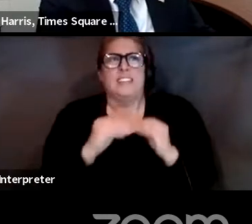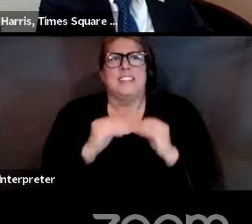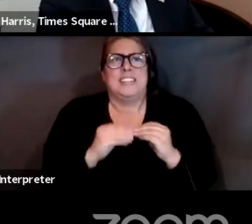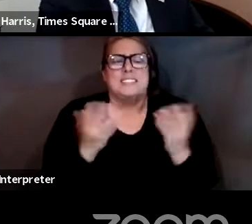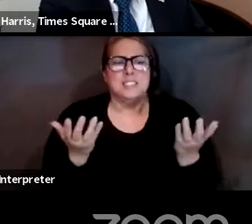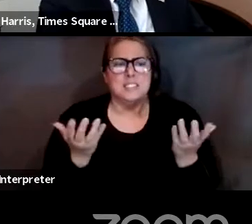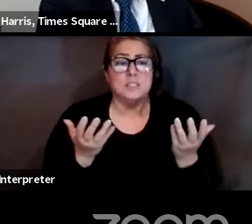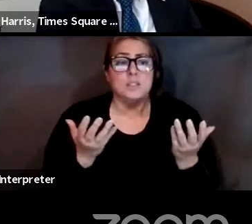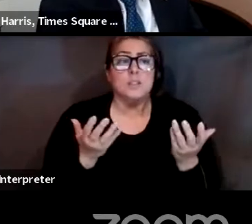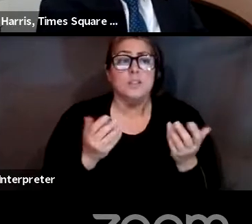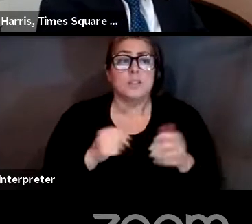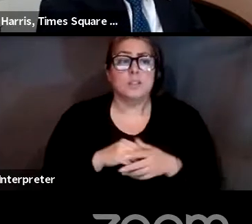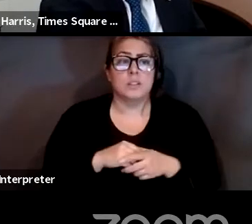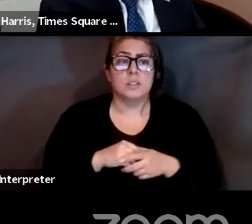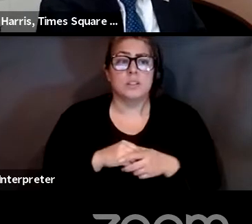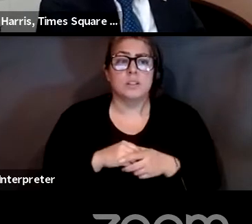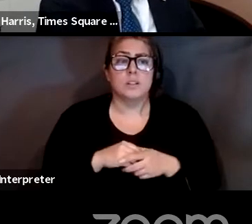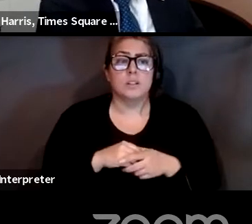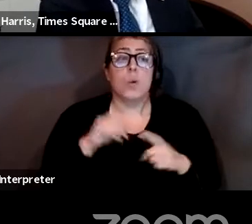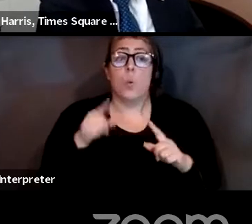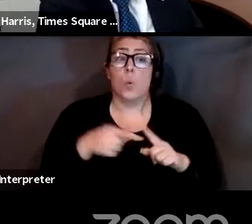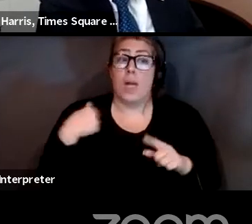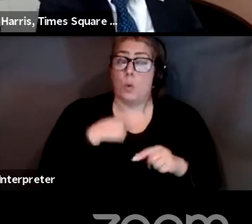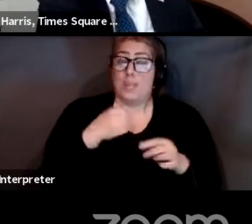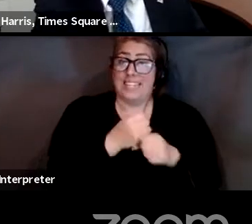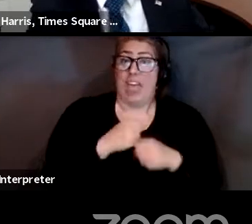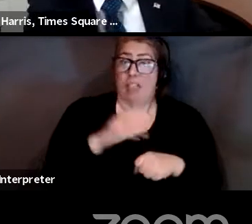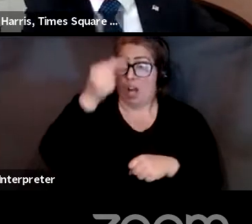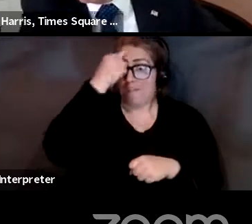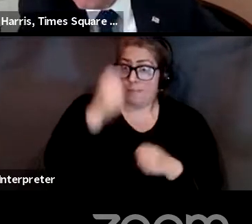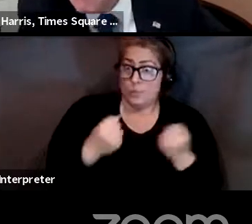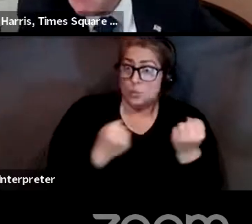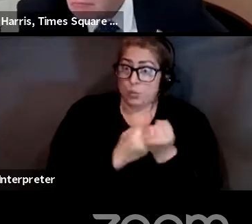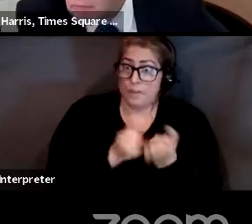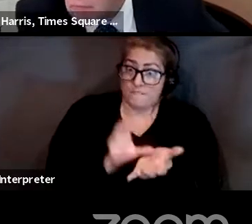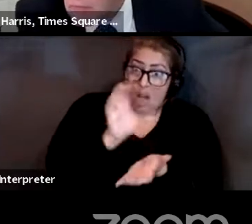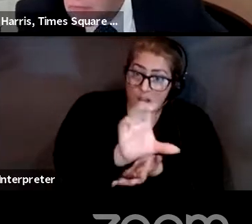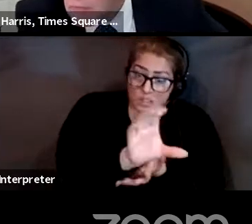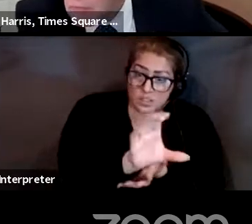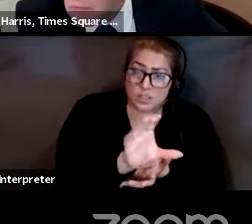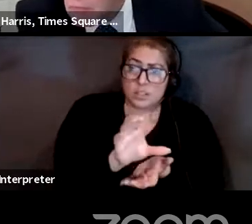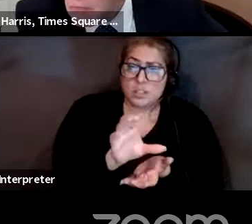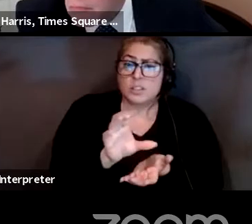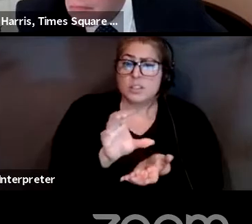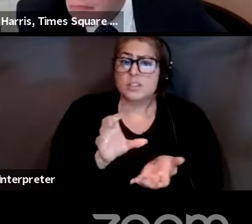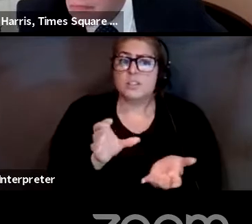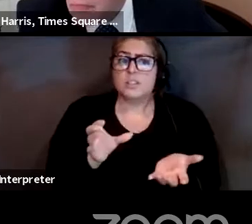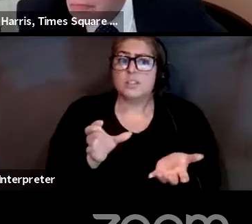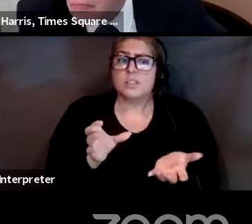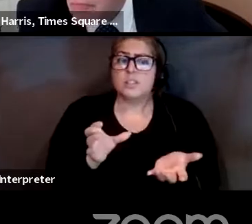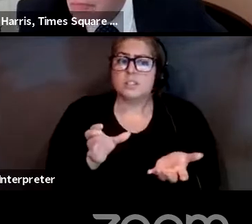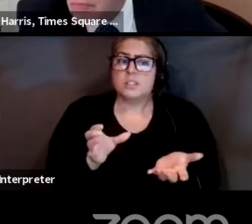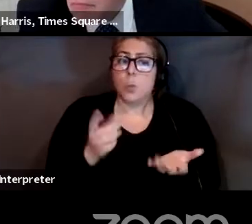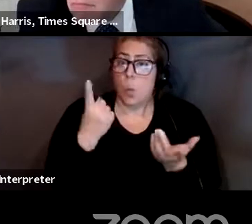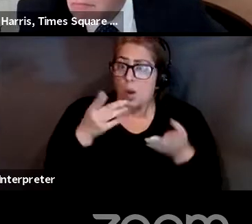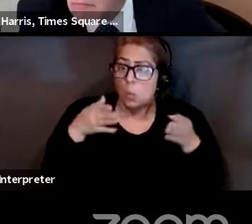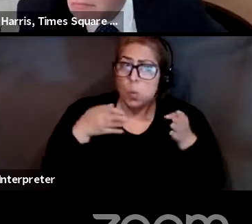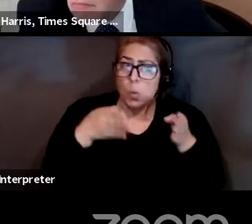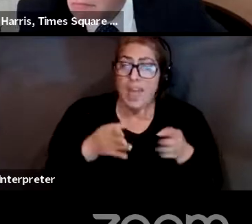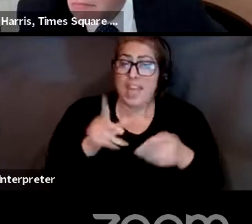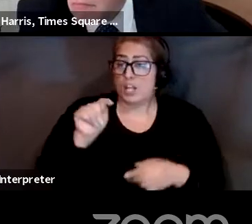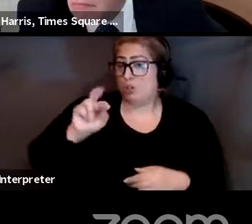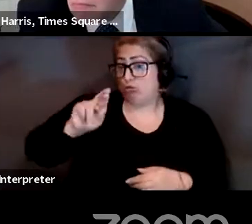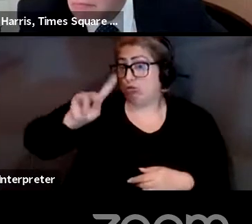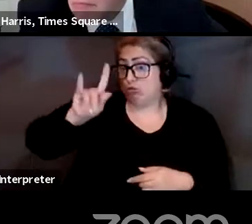ensure that we get government to fund this type of housing and the creation for it. And one way in which Trinity is